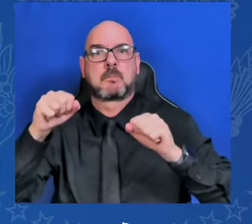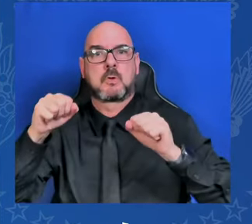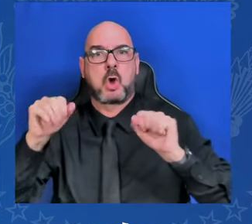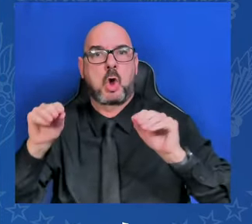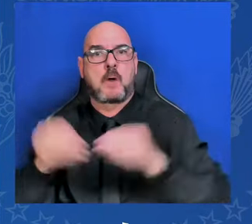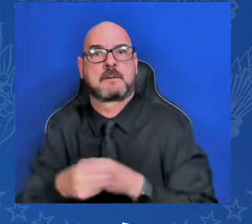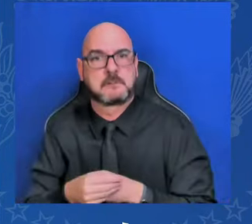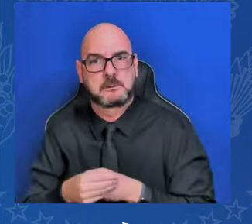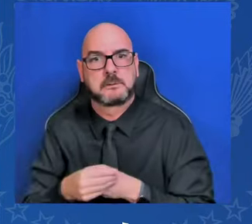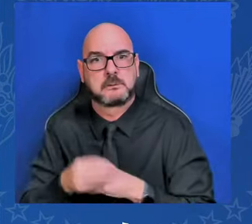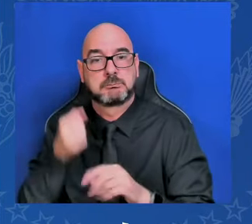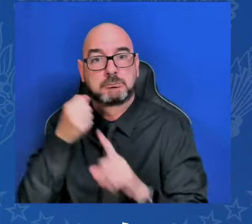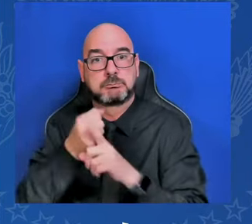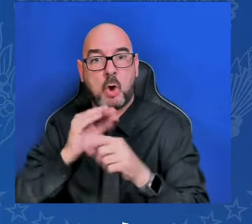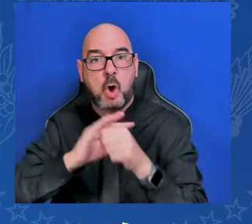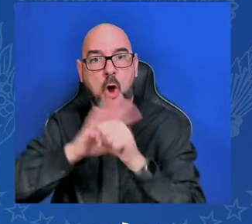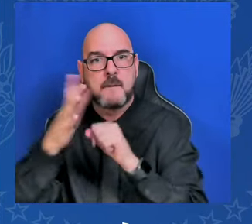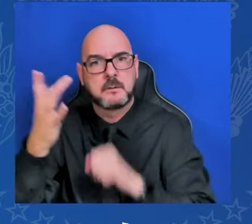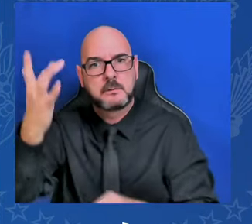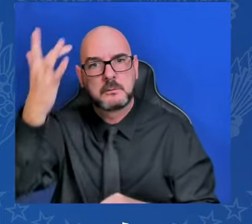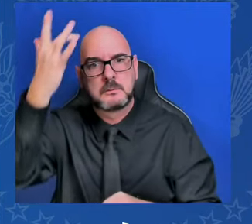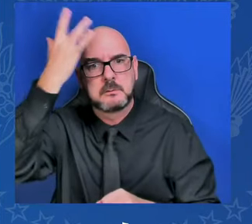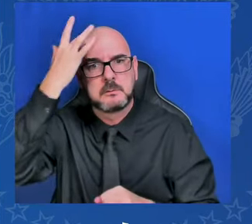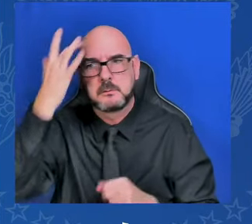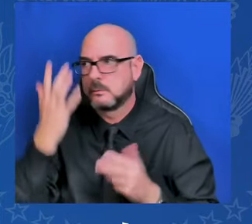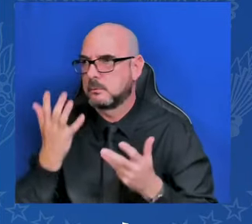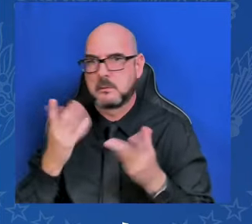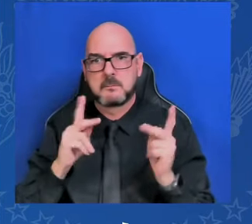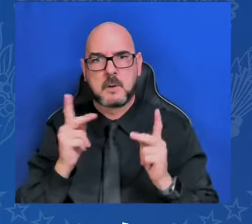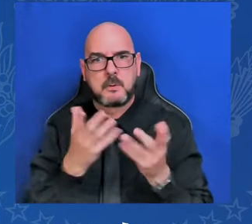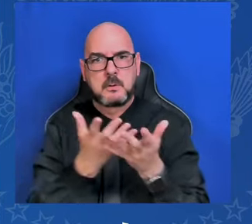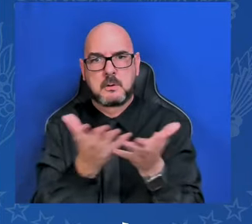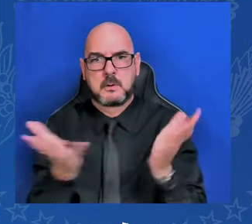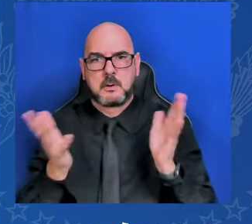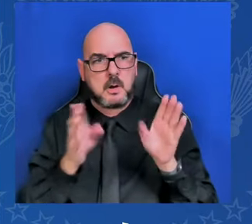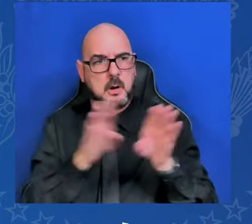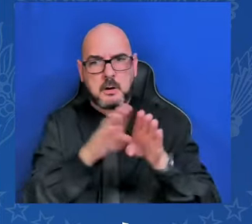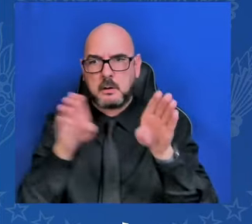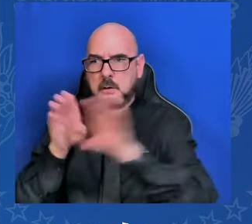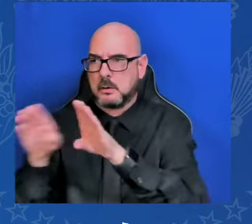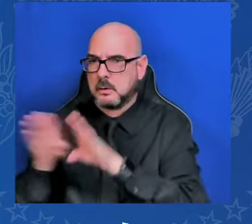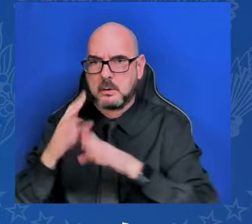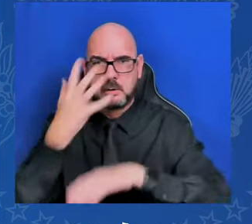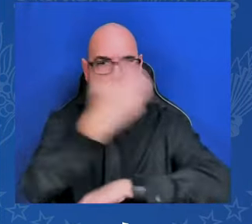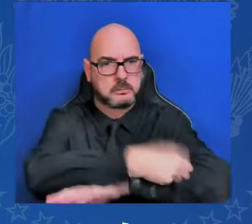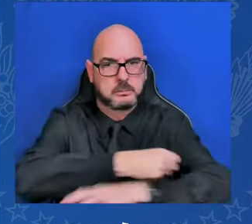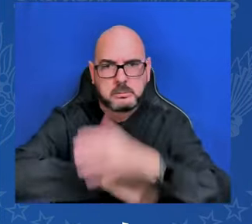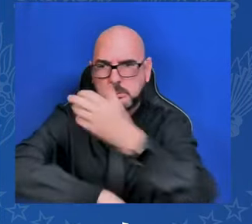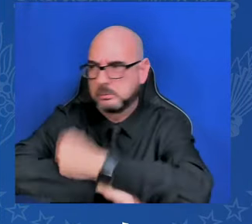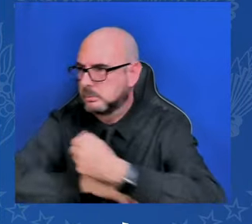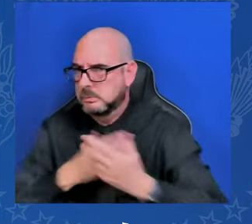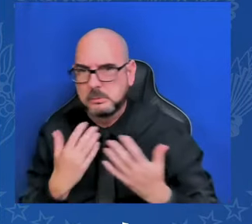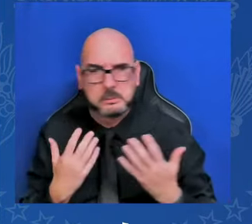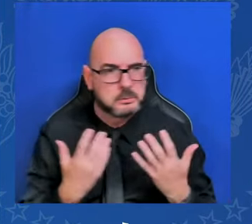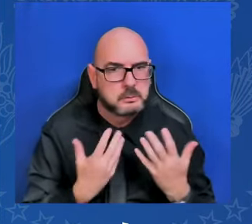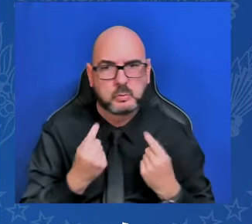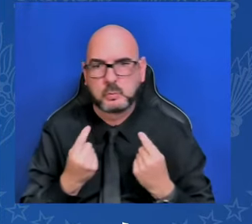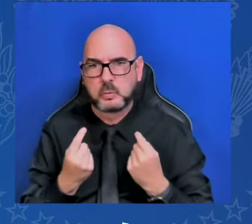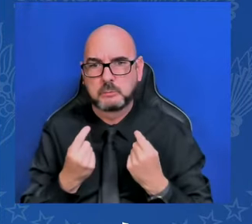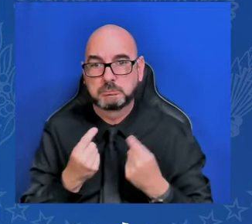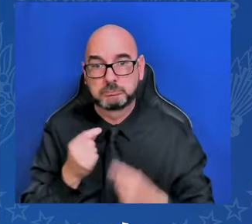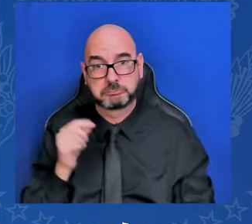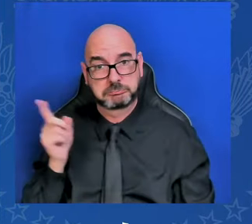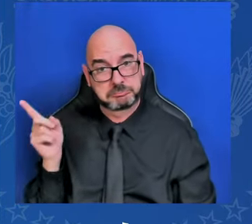that shut everything down. Because of the leadership of President Biden, working